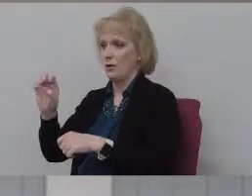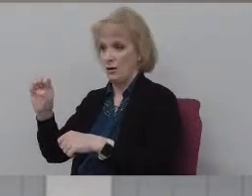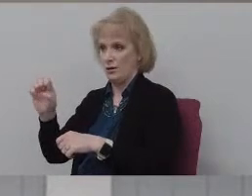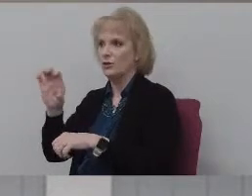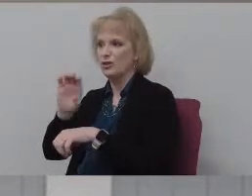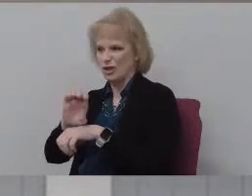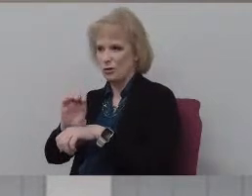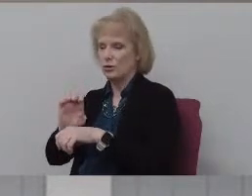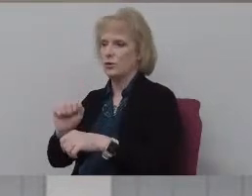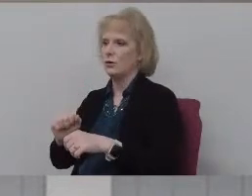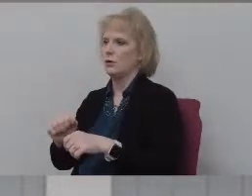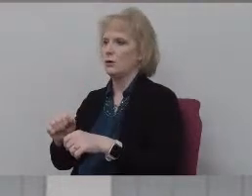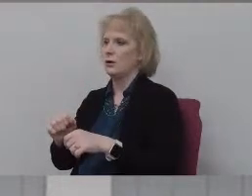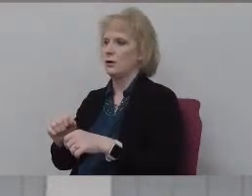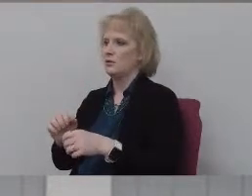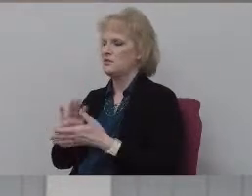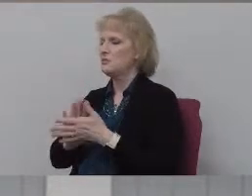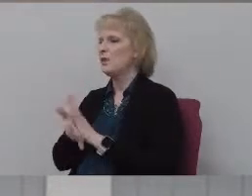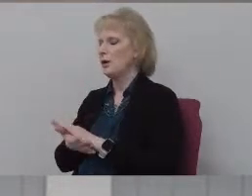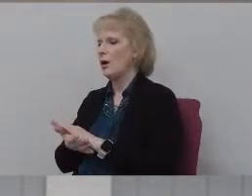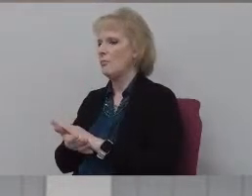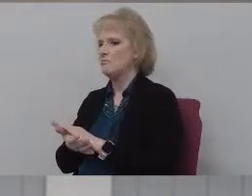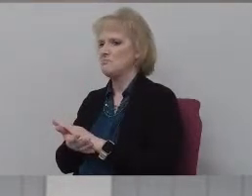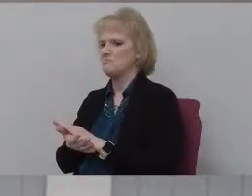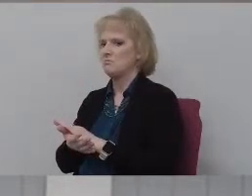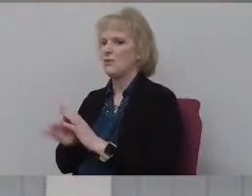Jewish worship.